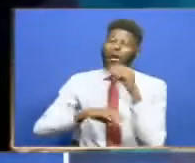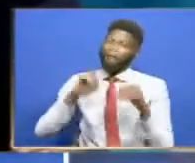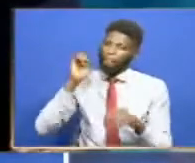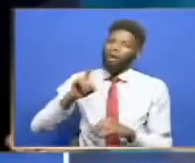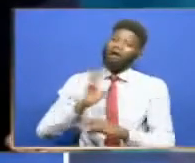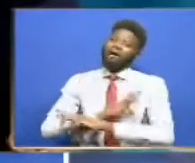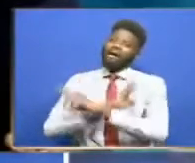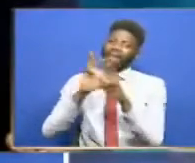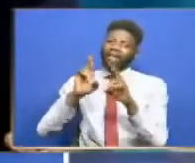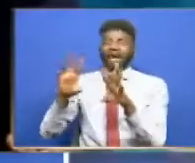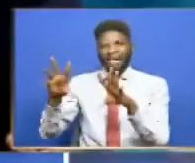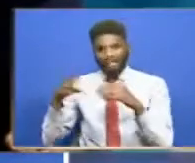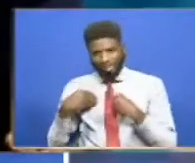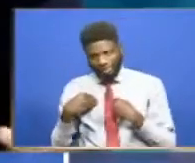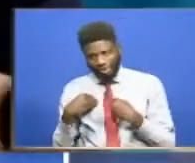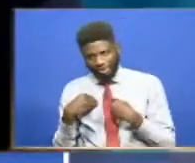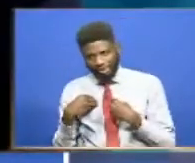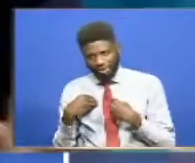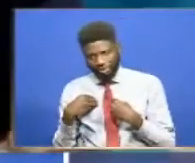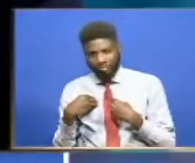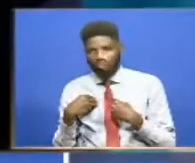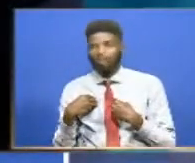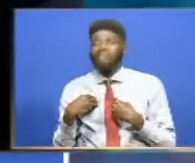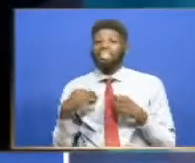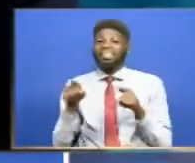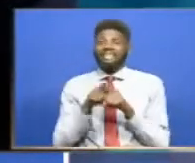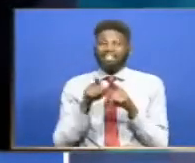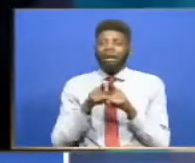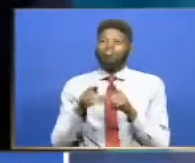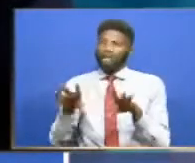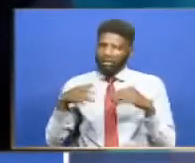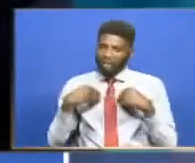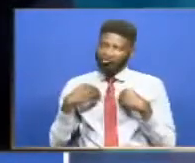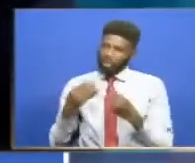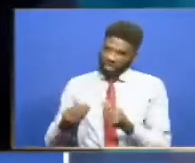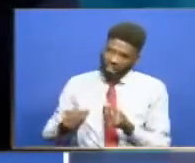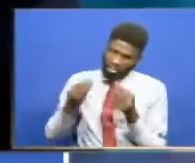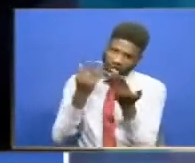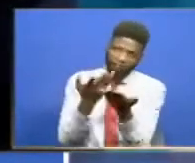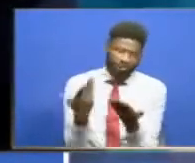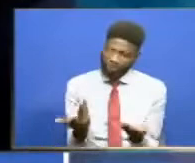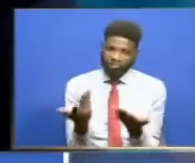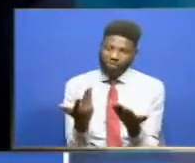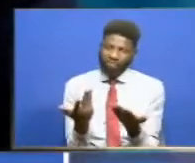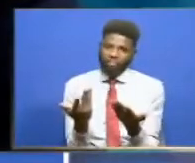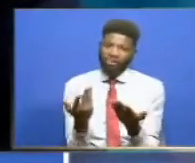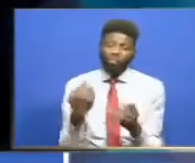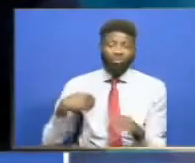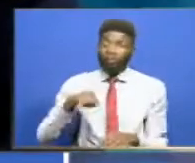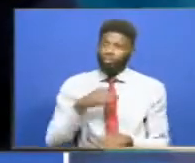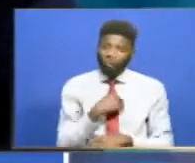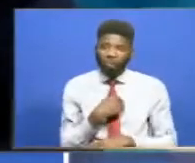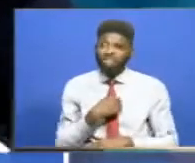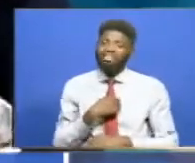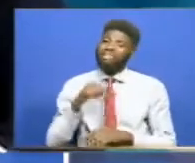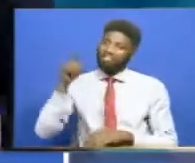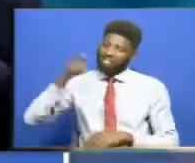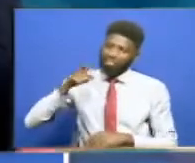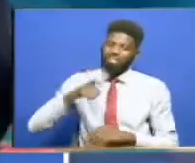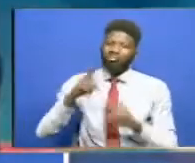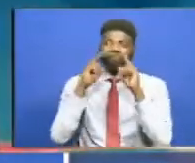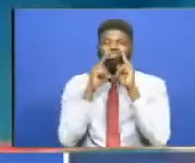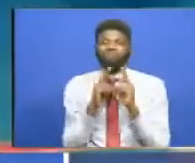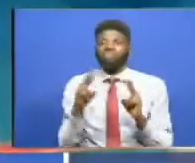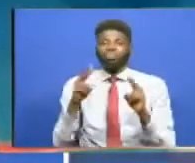take. Yes. You know, at the end of it all, we all seek that unity. We need that stability. And therefore, we need to